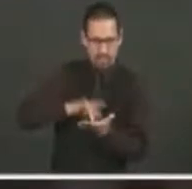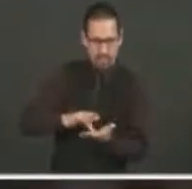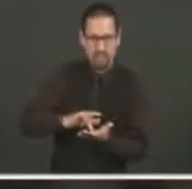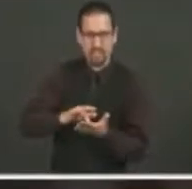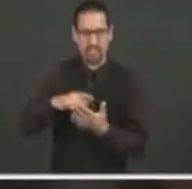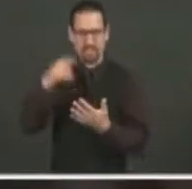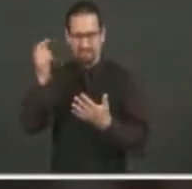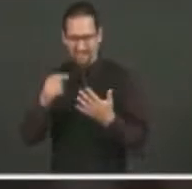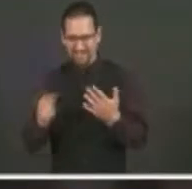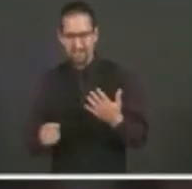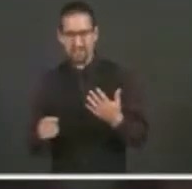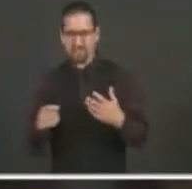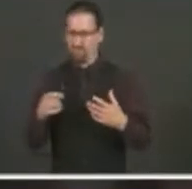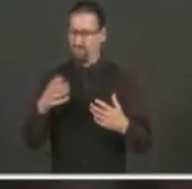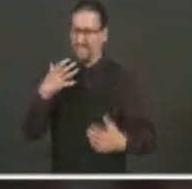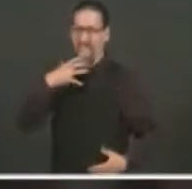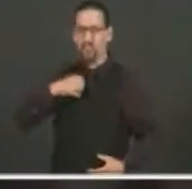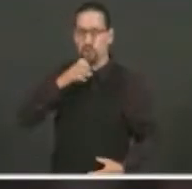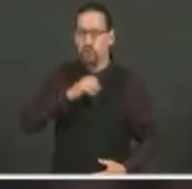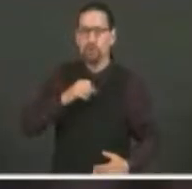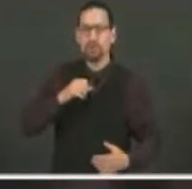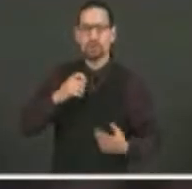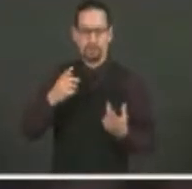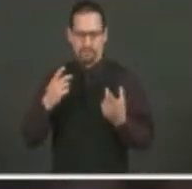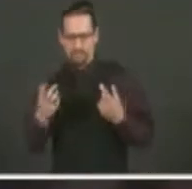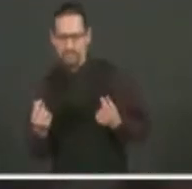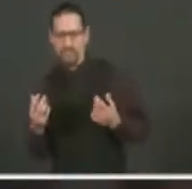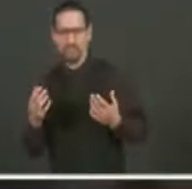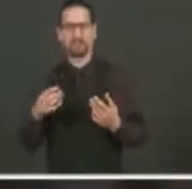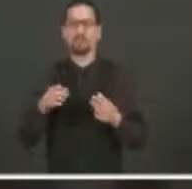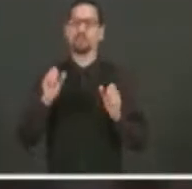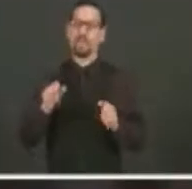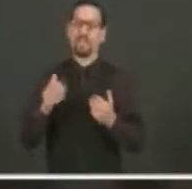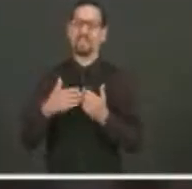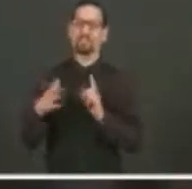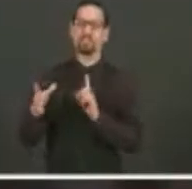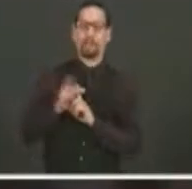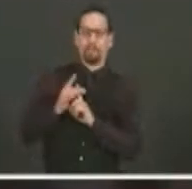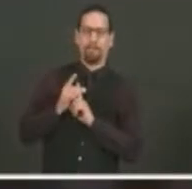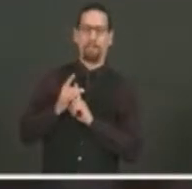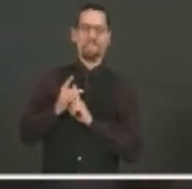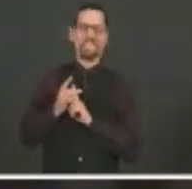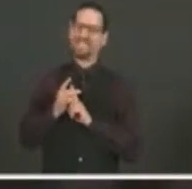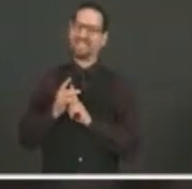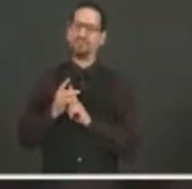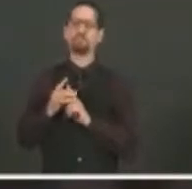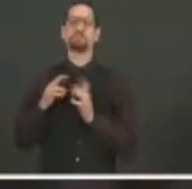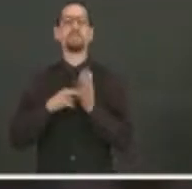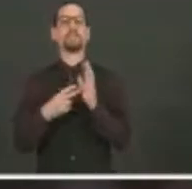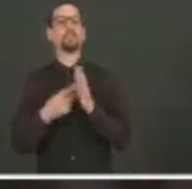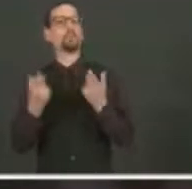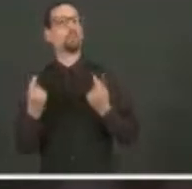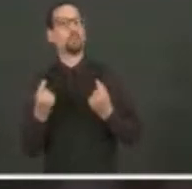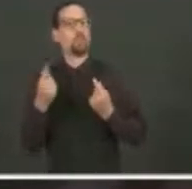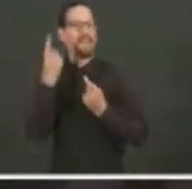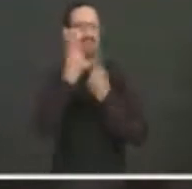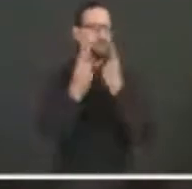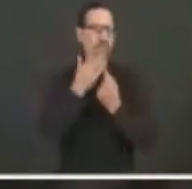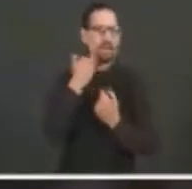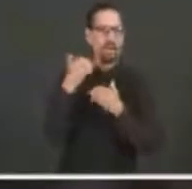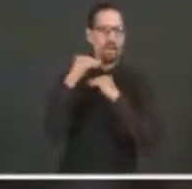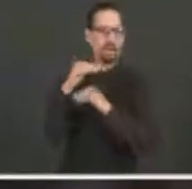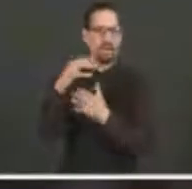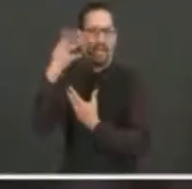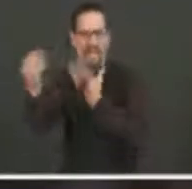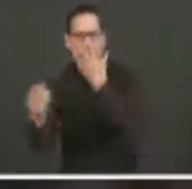it will still be very important to limit how much face-to-face interacting you do with